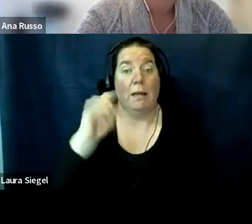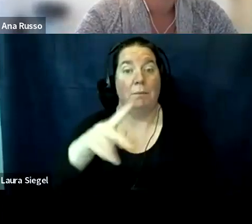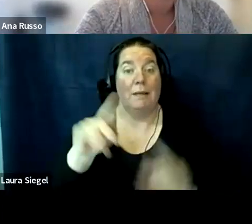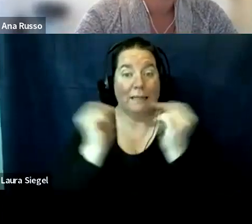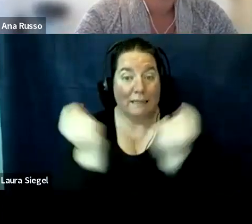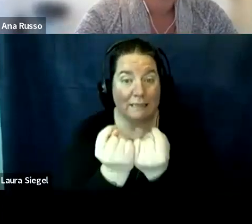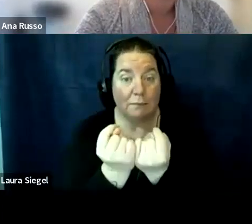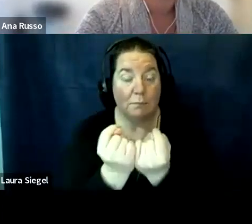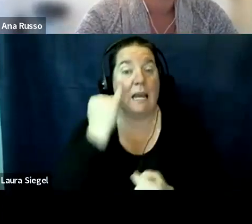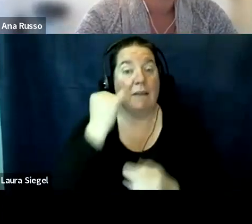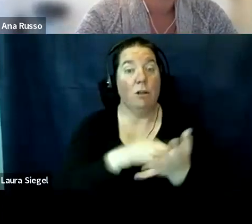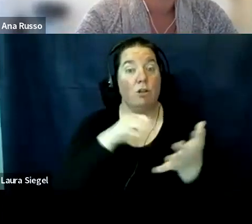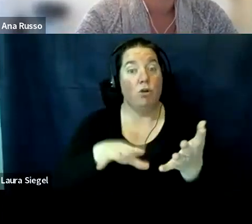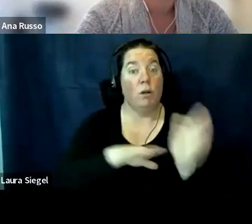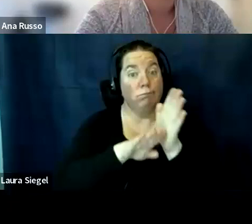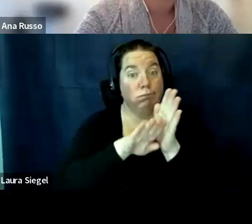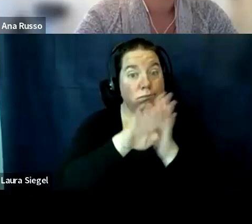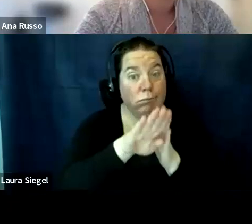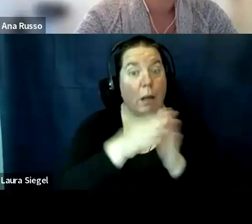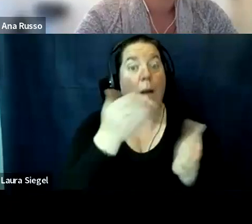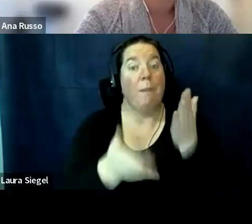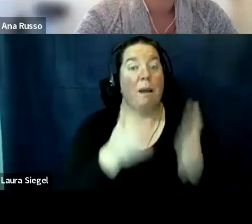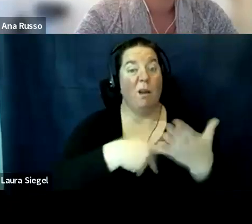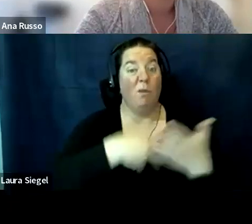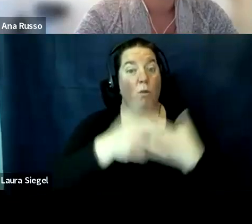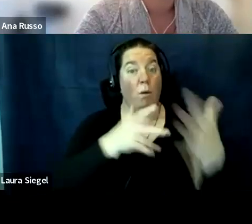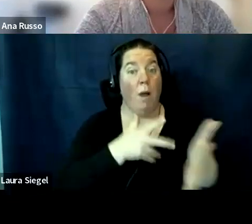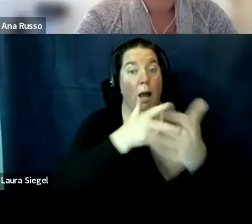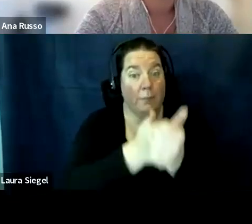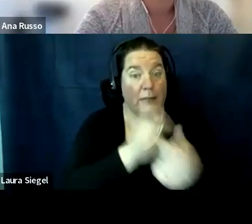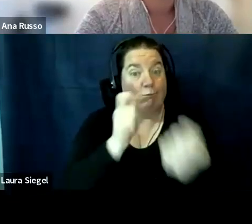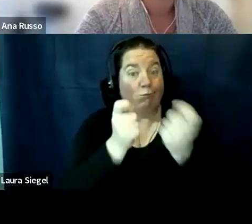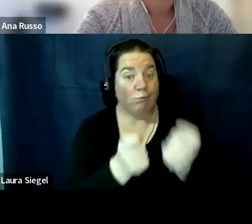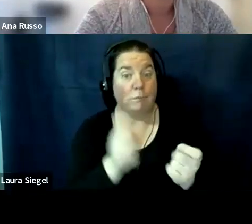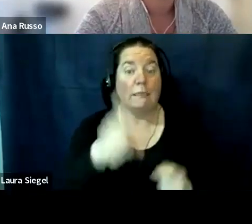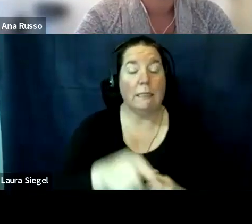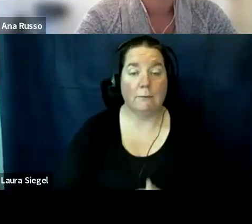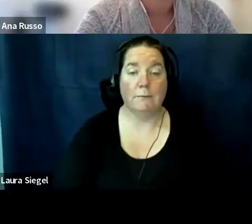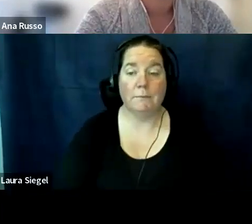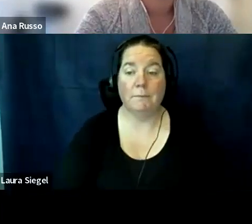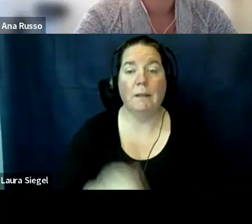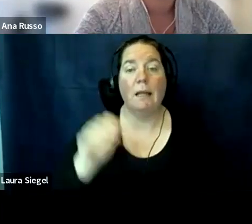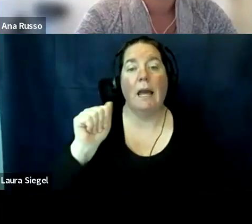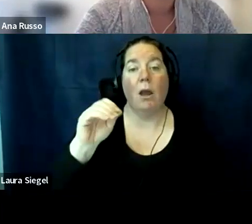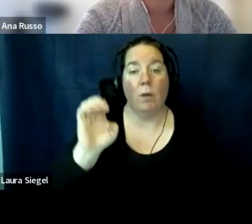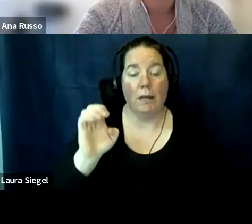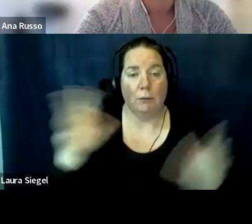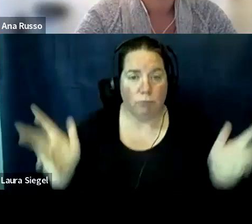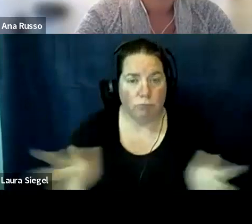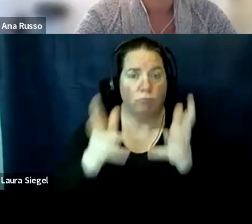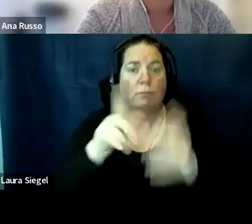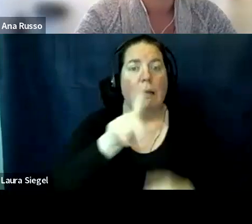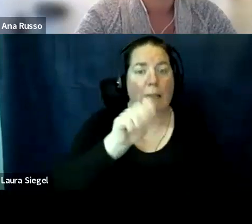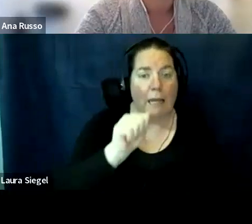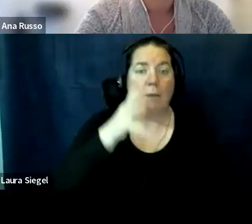are progressing and maybe have to have their programming updated a little bit. Essentially, the AOE encourages LEA and parents